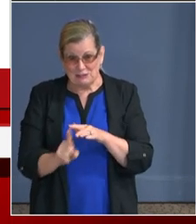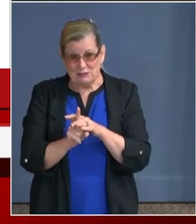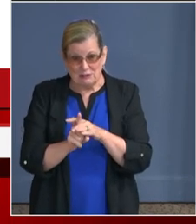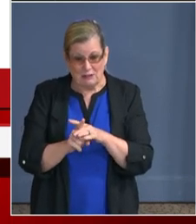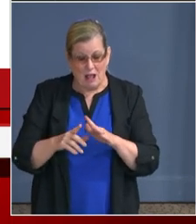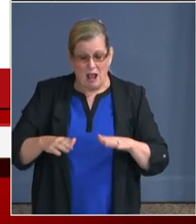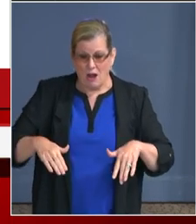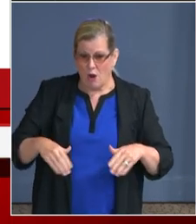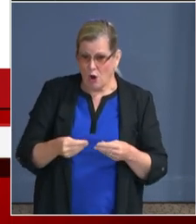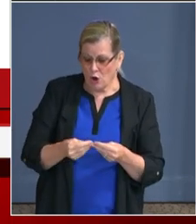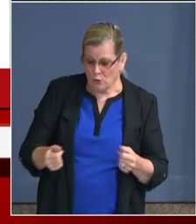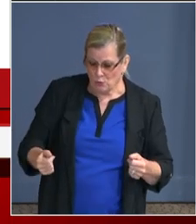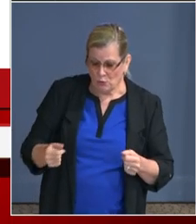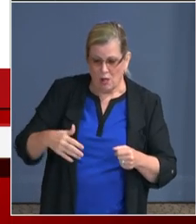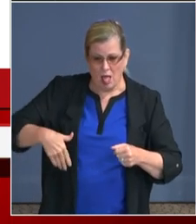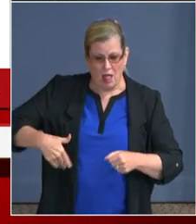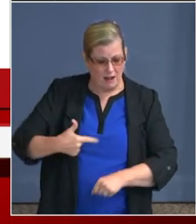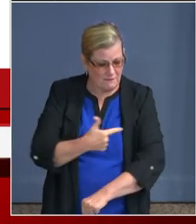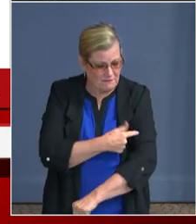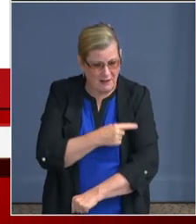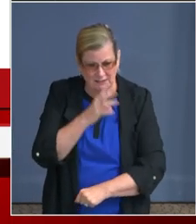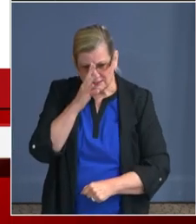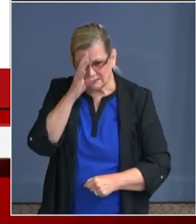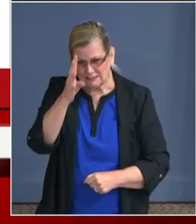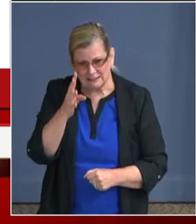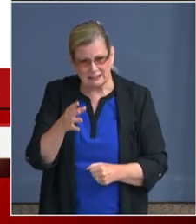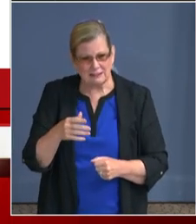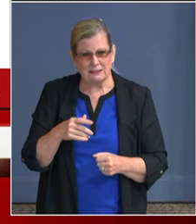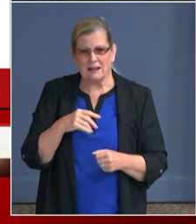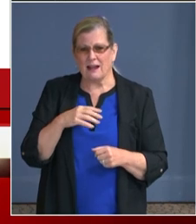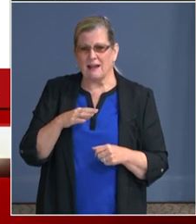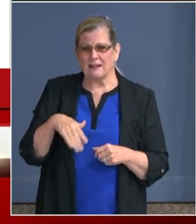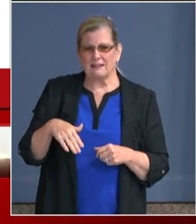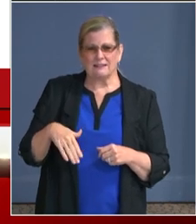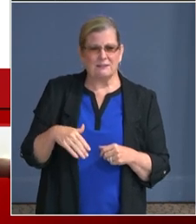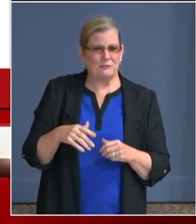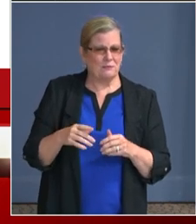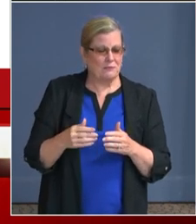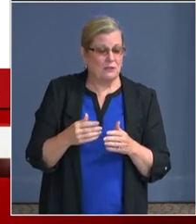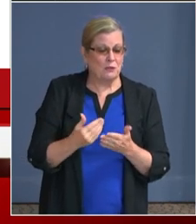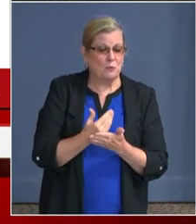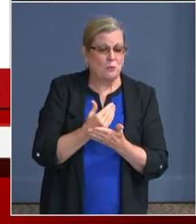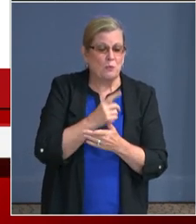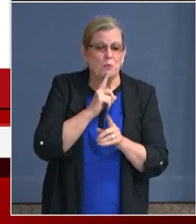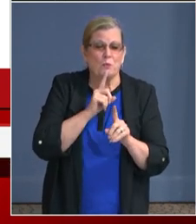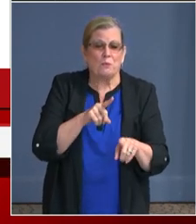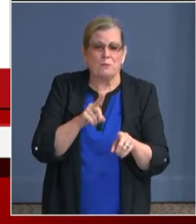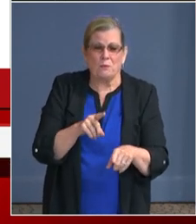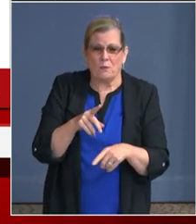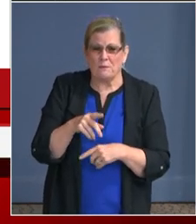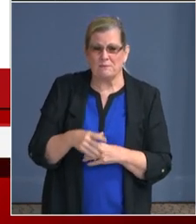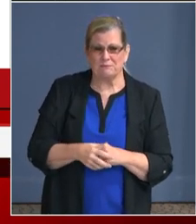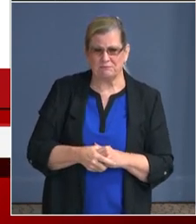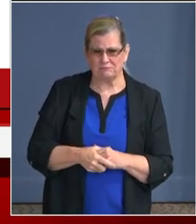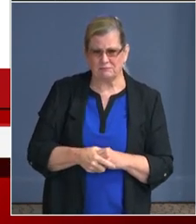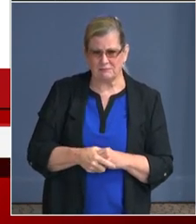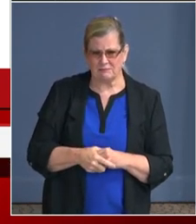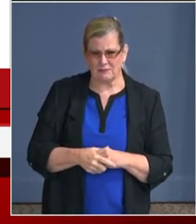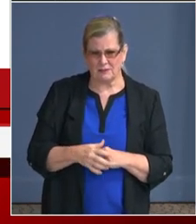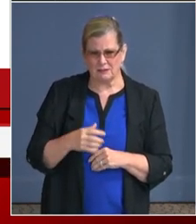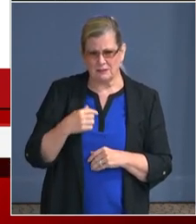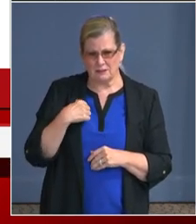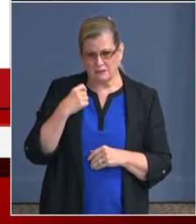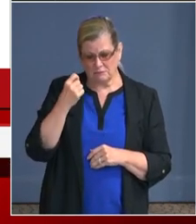no vaccine, we remain concerned about any new case report. So I said to Dr. Nesbitt, especially